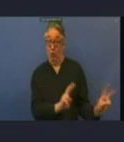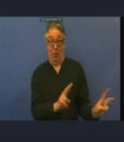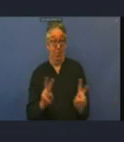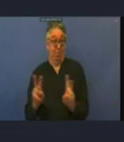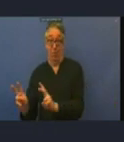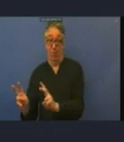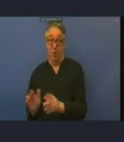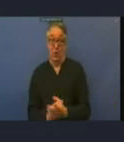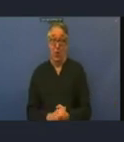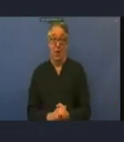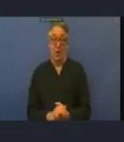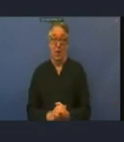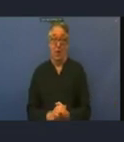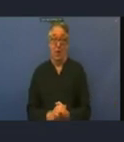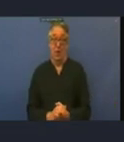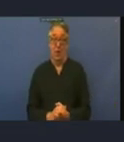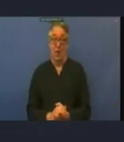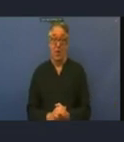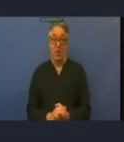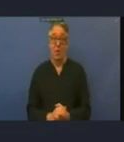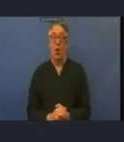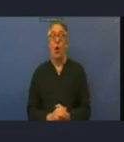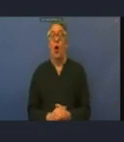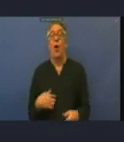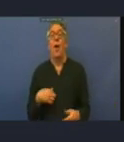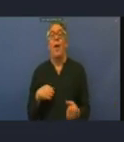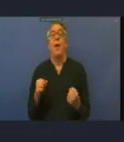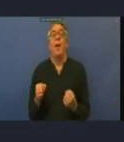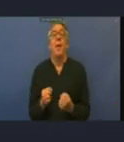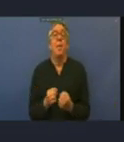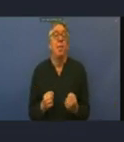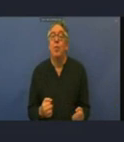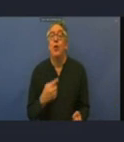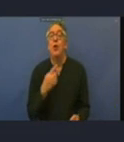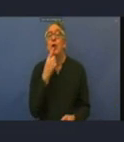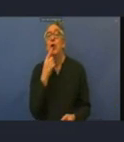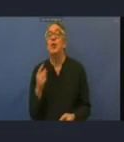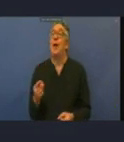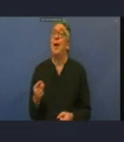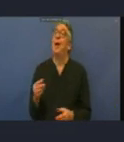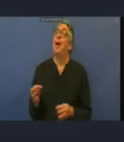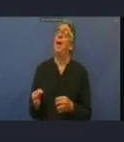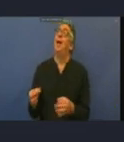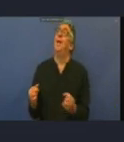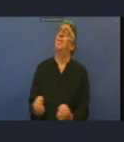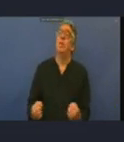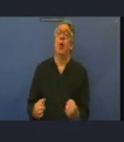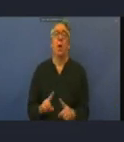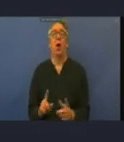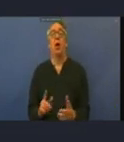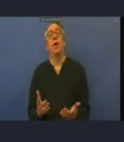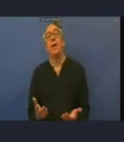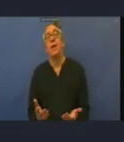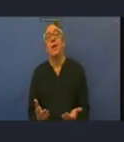never say that it will not happen, but this is not considered at the time being. You remember that last year there was an extension